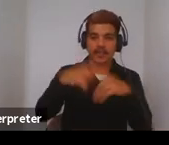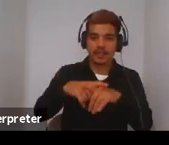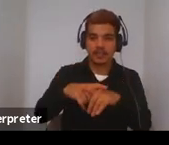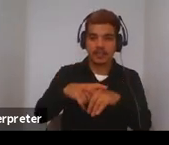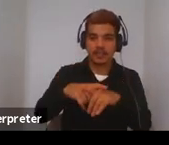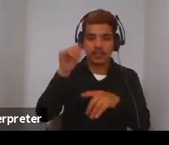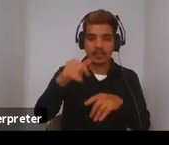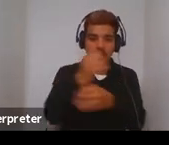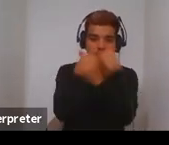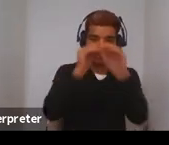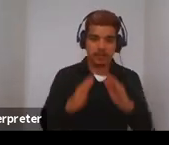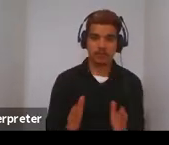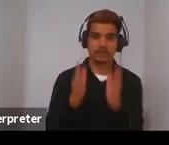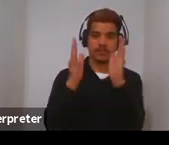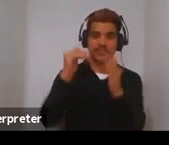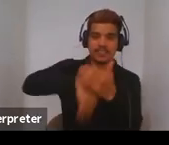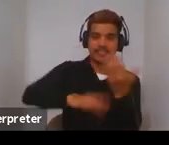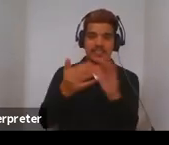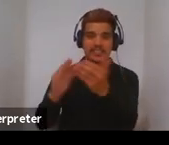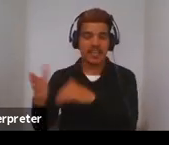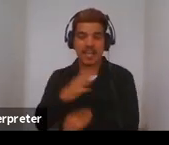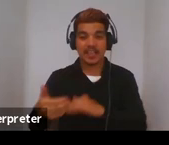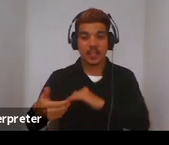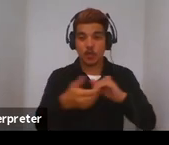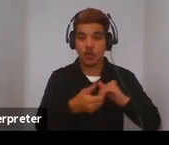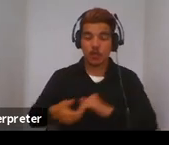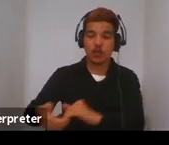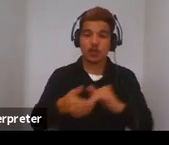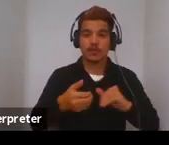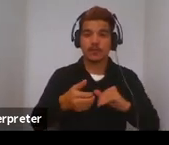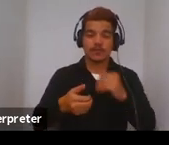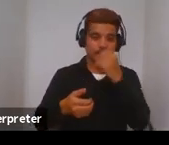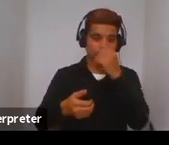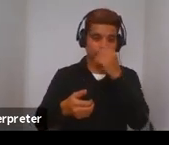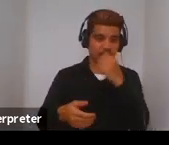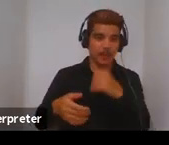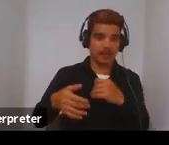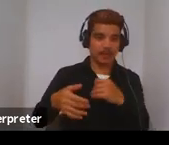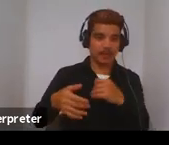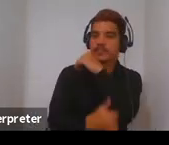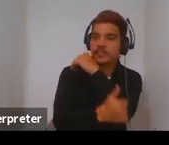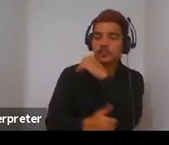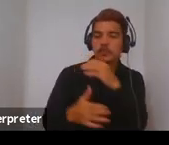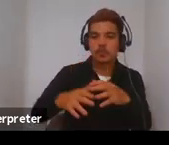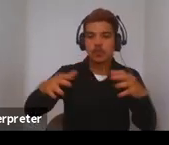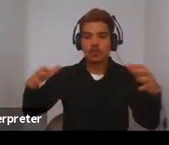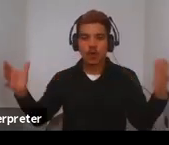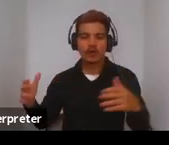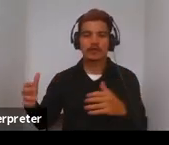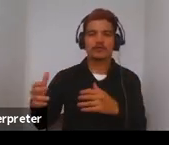survivors in the community. Also, your coalition is the territory-wide